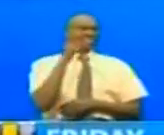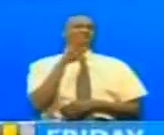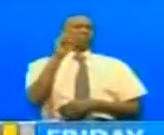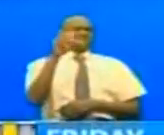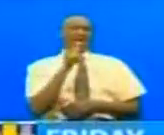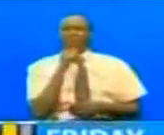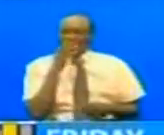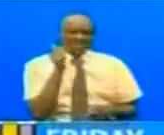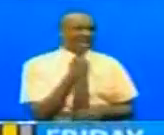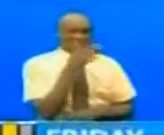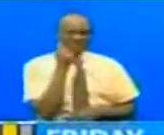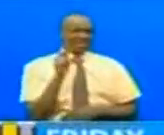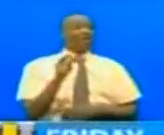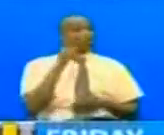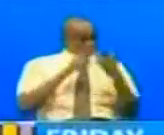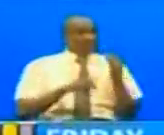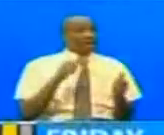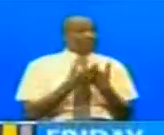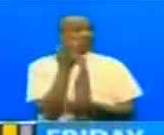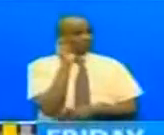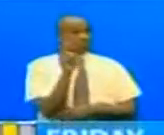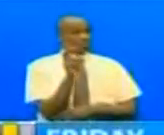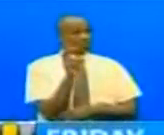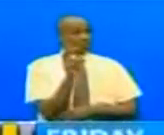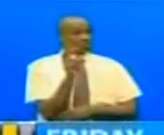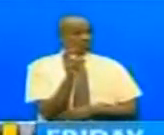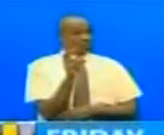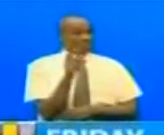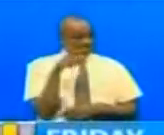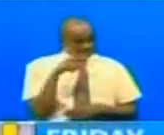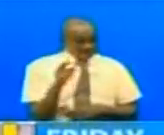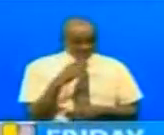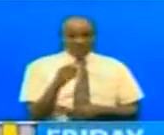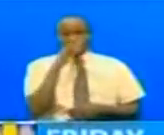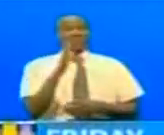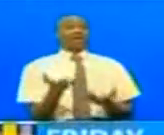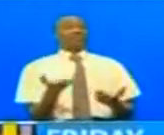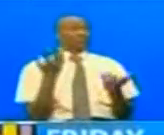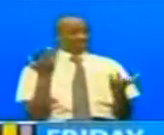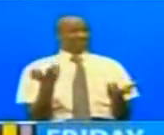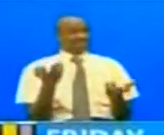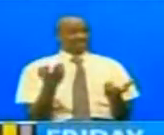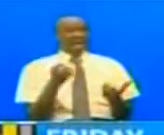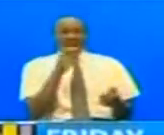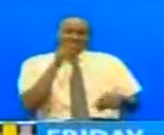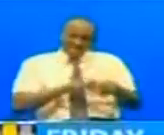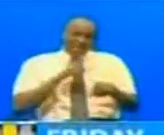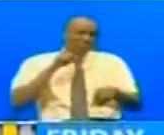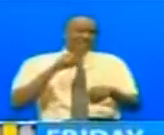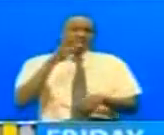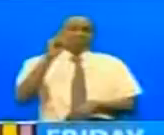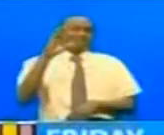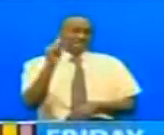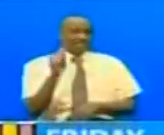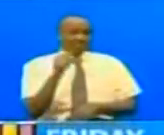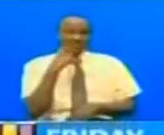parliament. Because you saw what happened, and how they were shedding the speaker. You see, sometimes when the MCAs, but